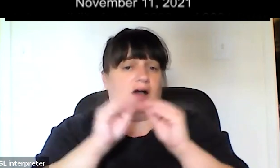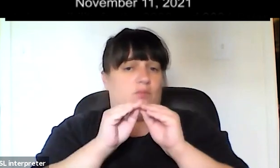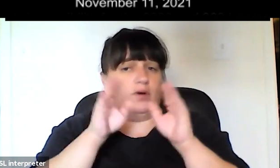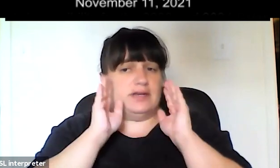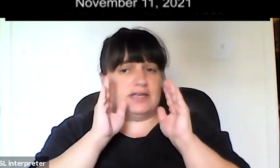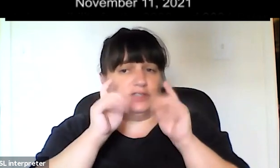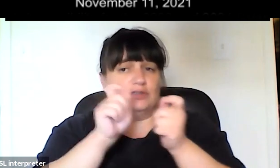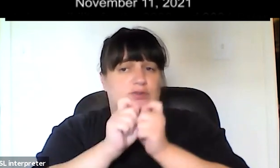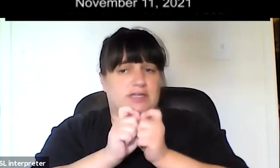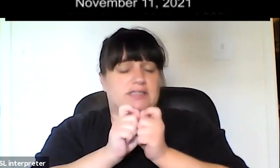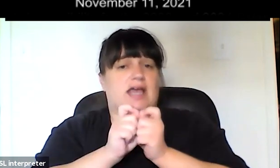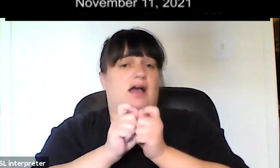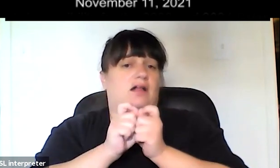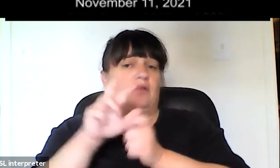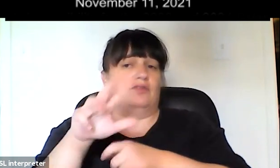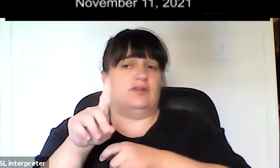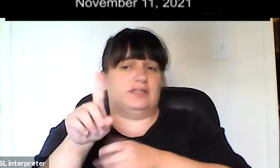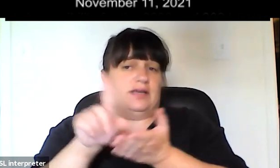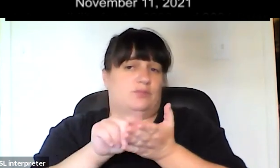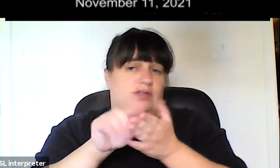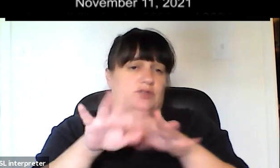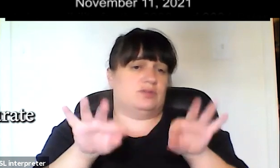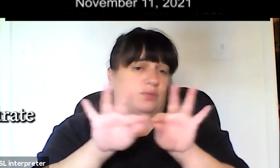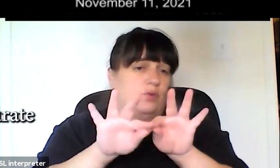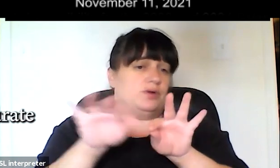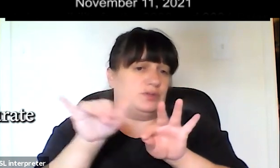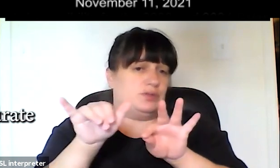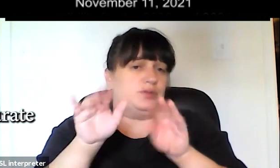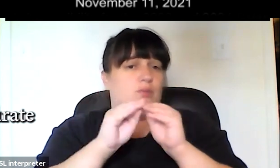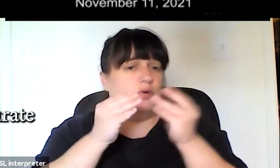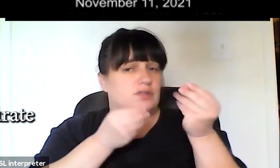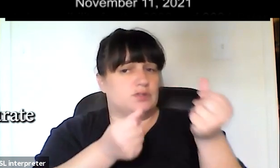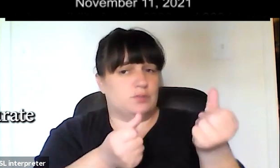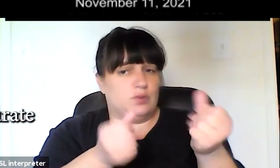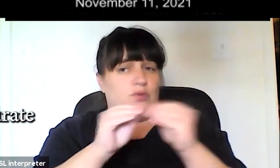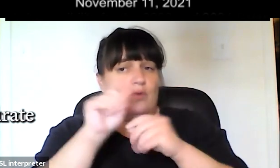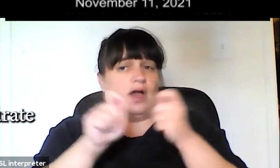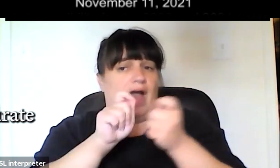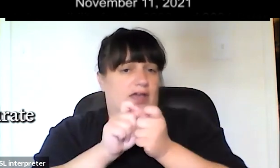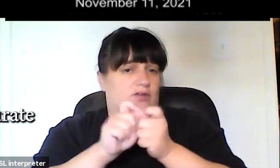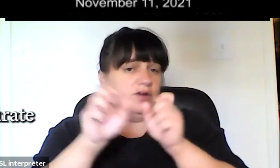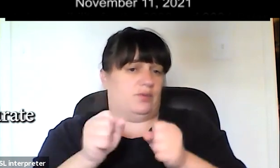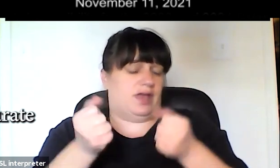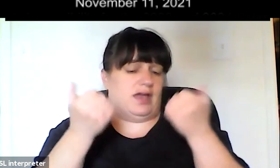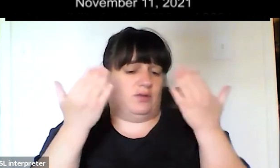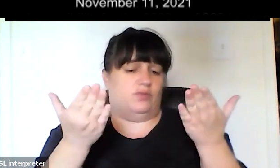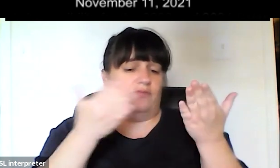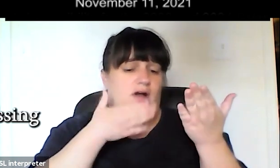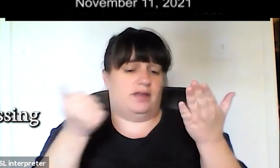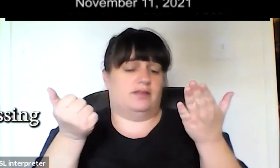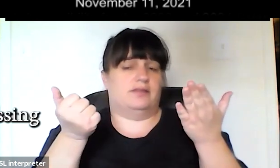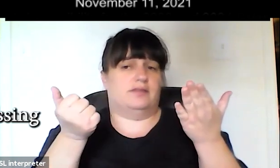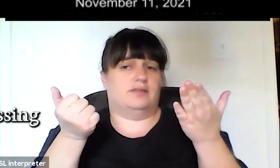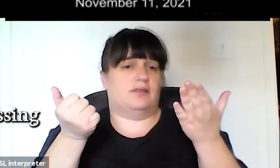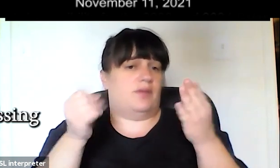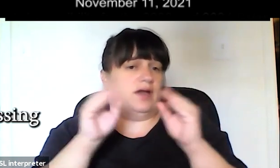detail. Resolution of those 3D prints was really important as well. The more smoother and the more accurate that we could provide, the better and